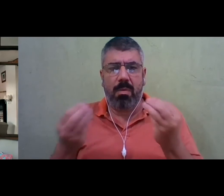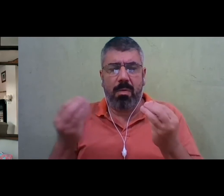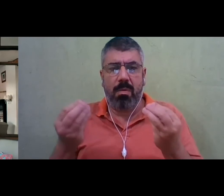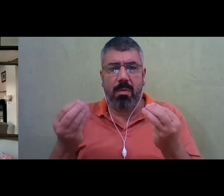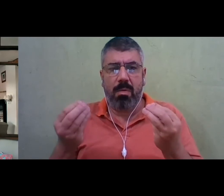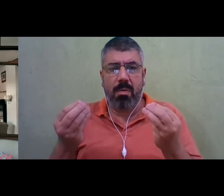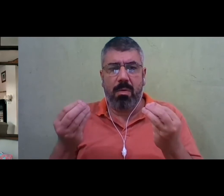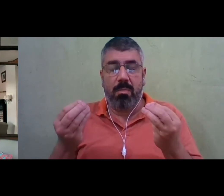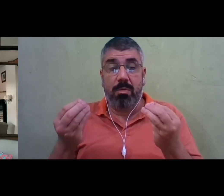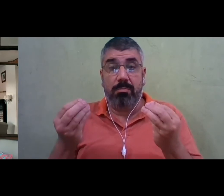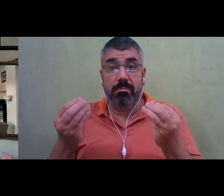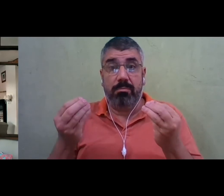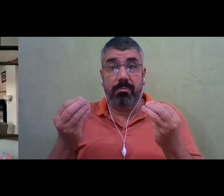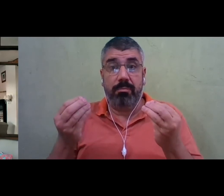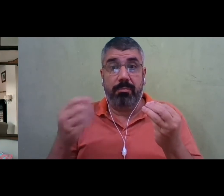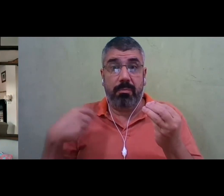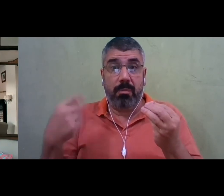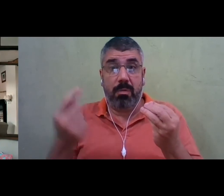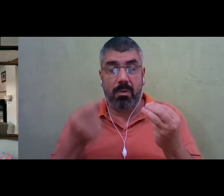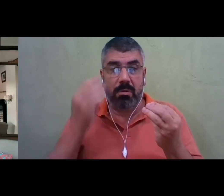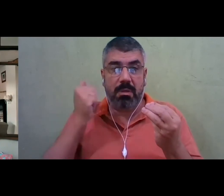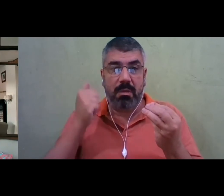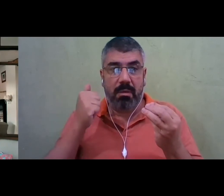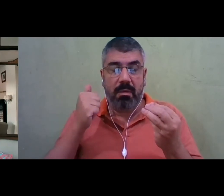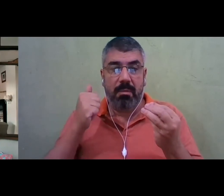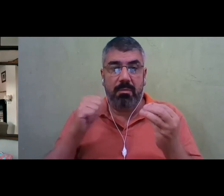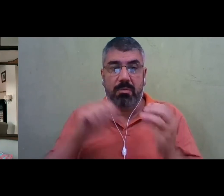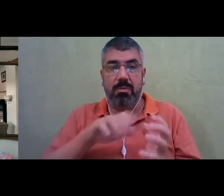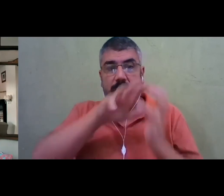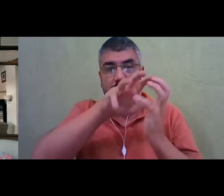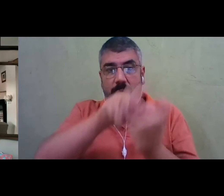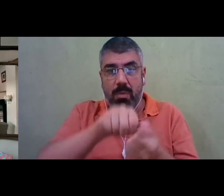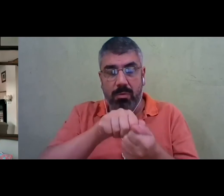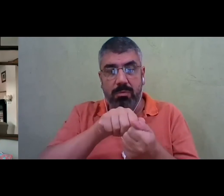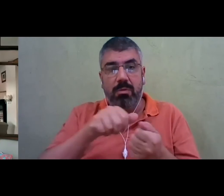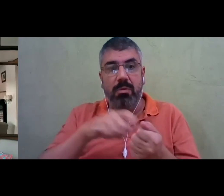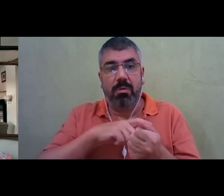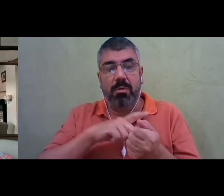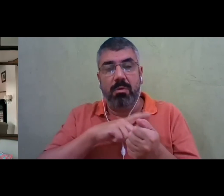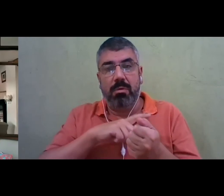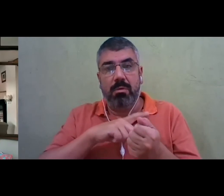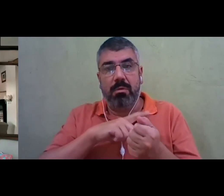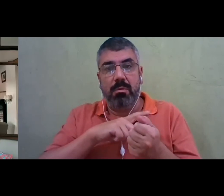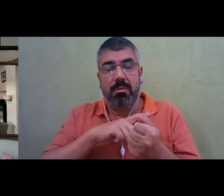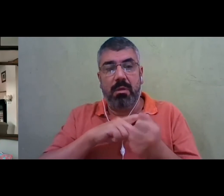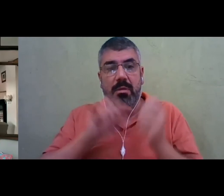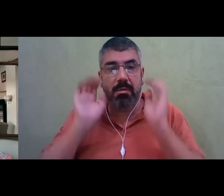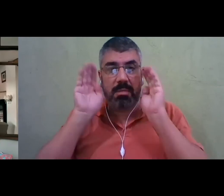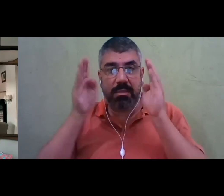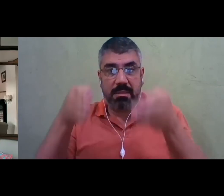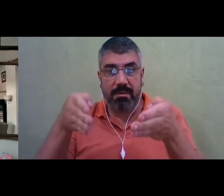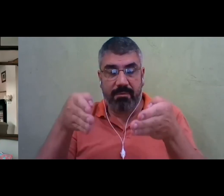found a nice scientific sounding word for a problem which is far more specific.